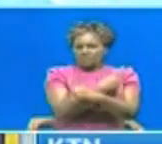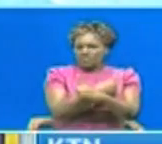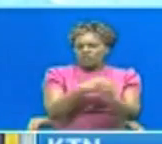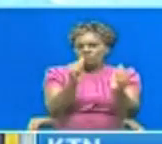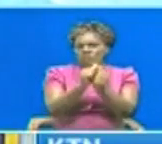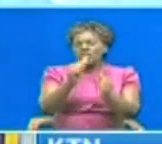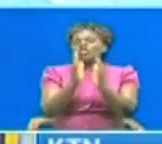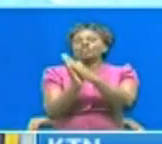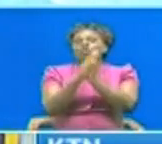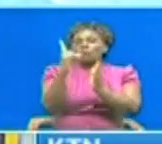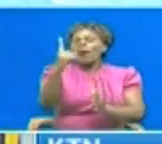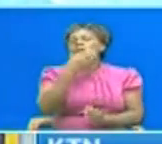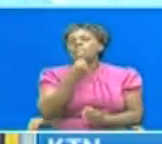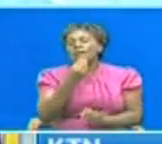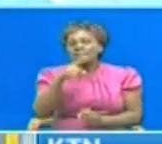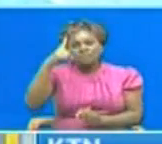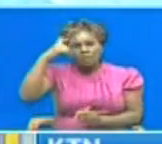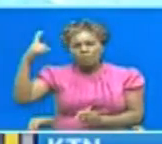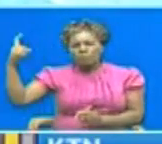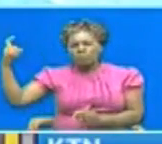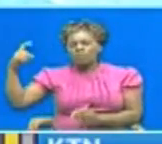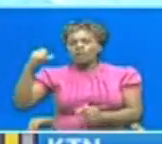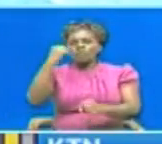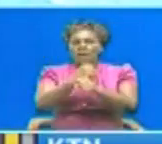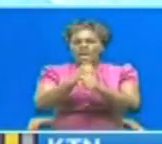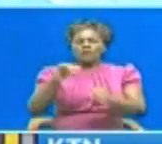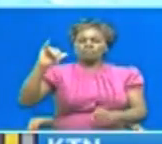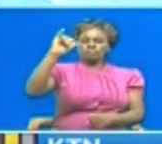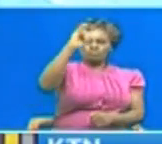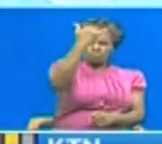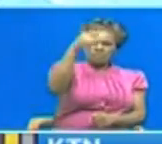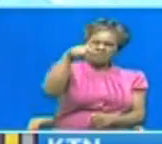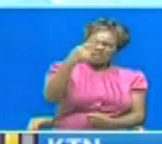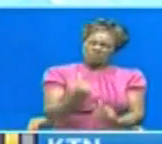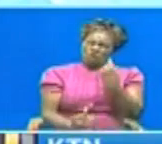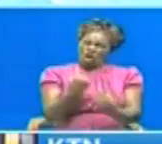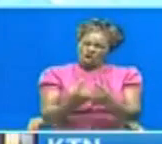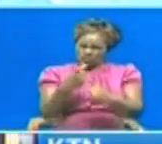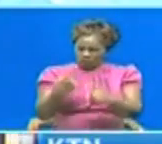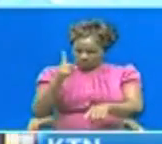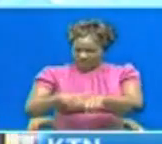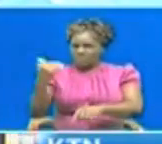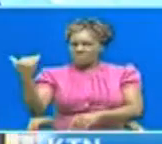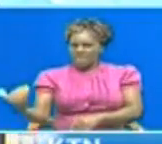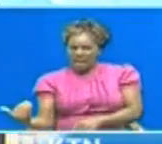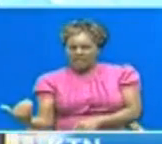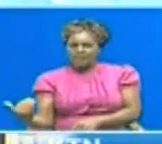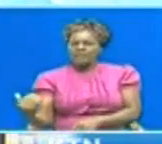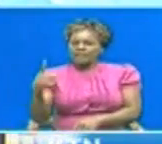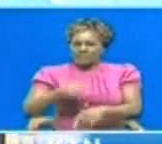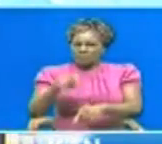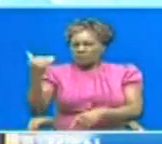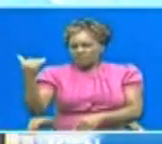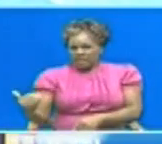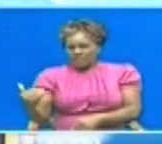altogether. Here's a story of one man whose dream of making a plane has burned in him since childhood. From the toy planes that he used to make during his